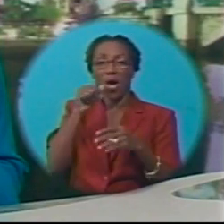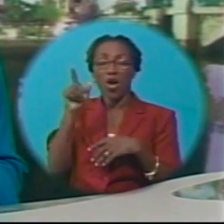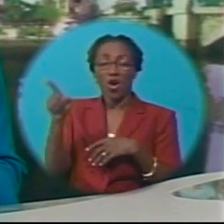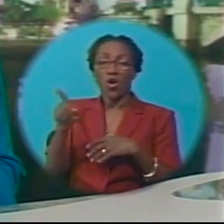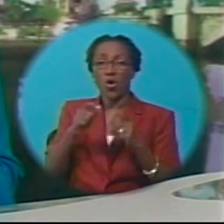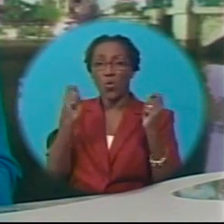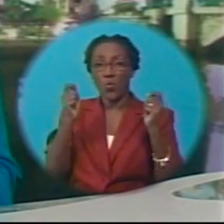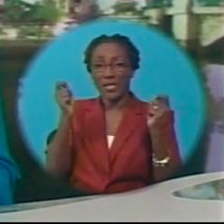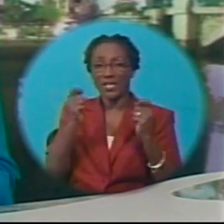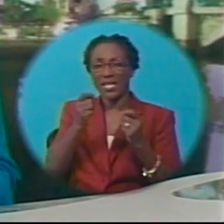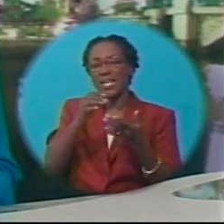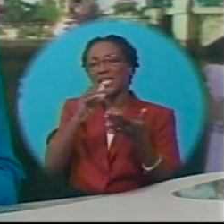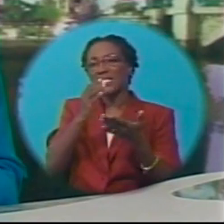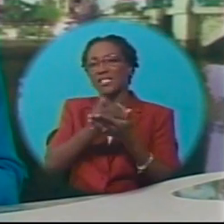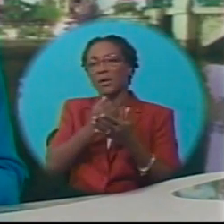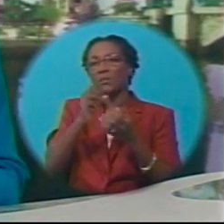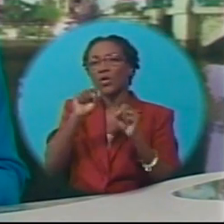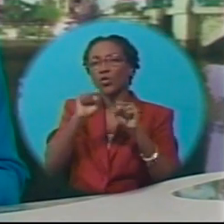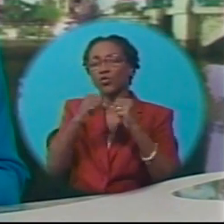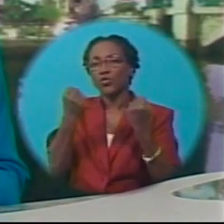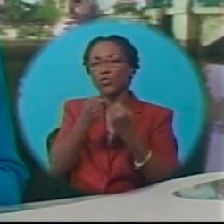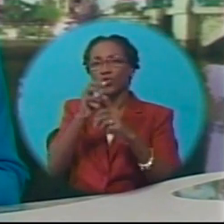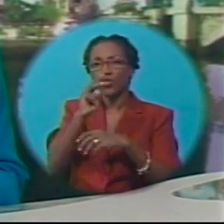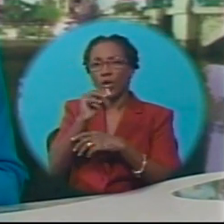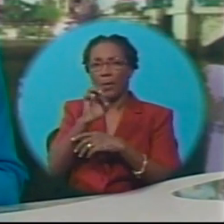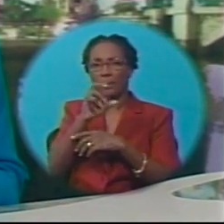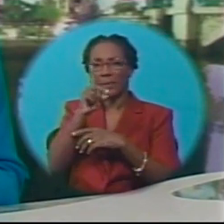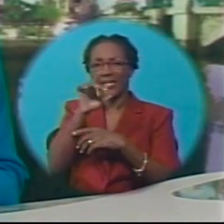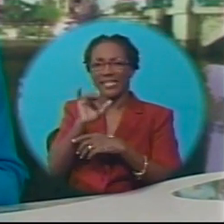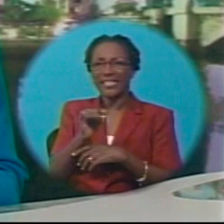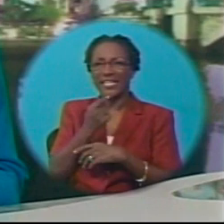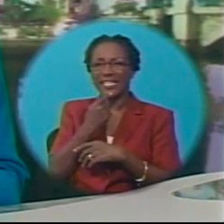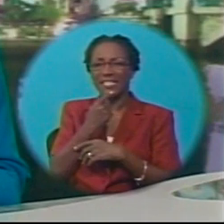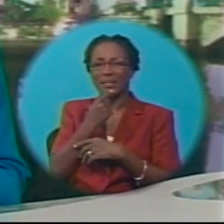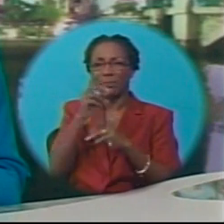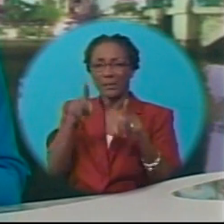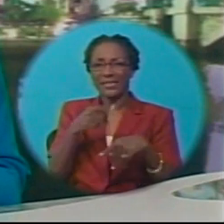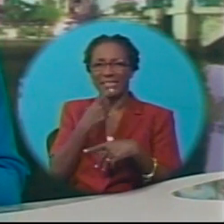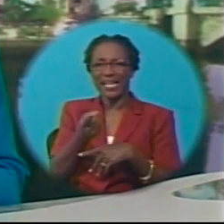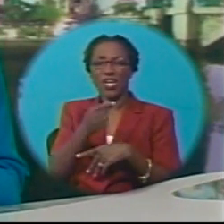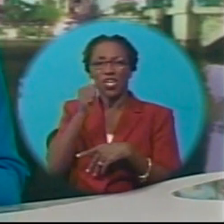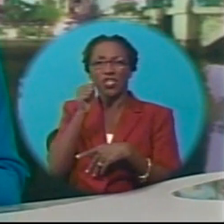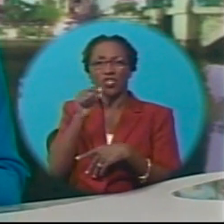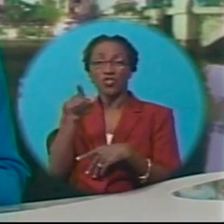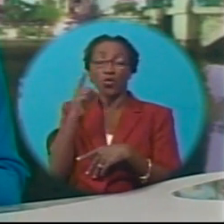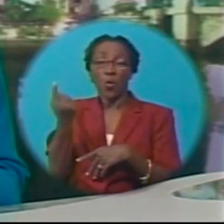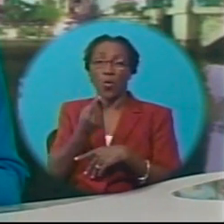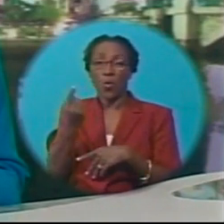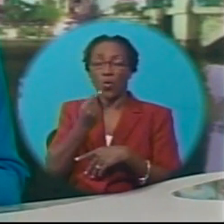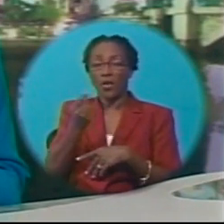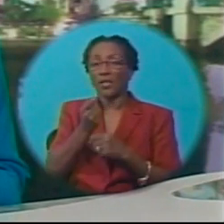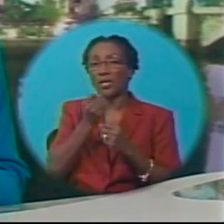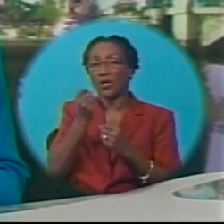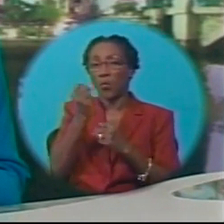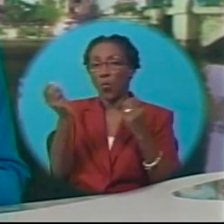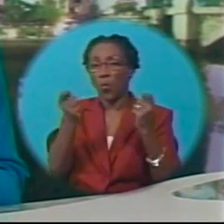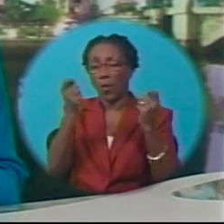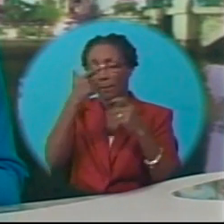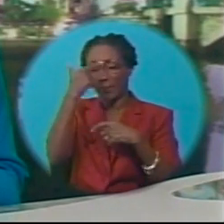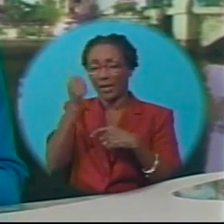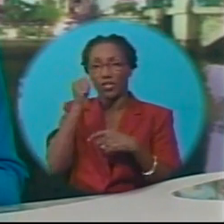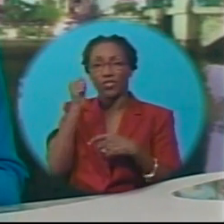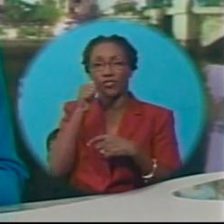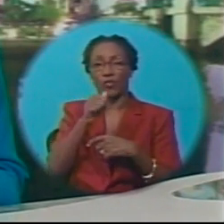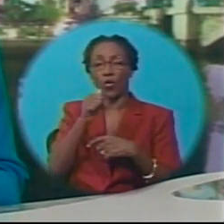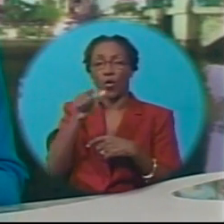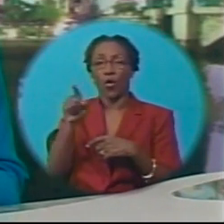users went as far as to suggest she only won because of her complexion. However, Miss Universe Barbados is happy and is looking